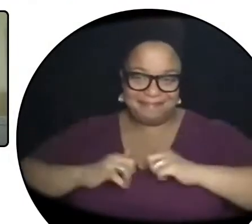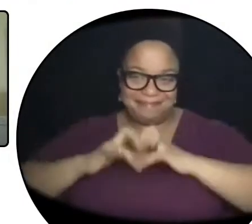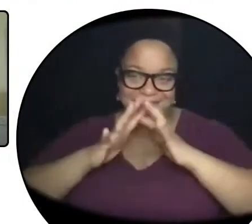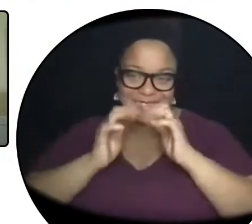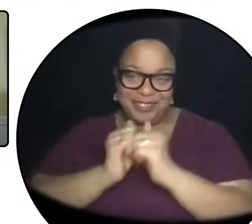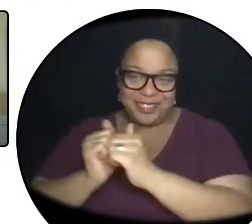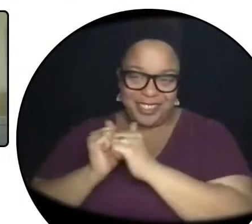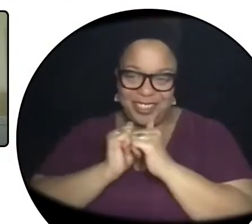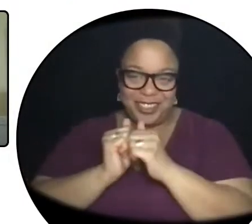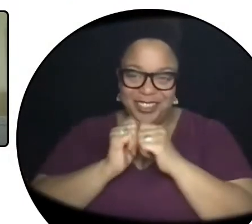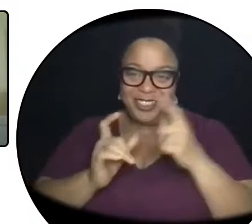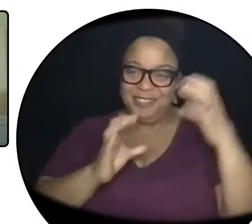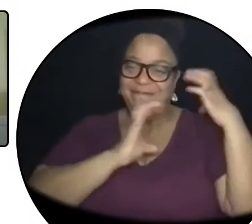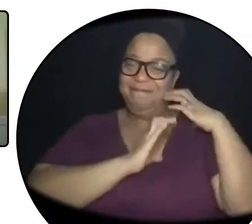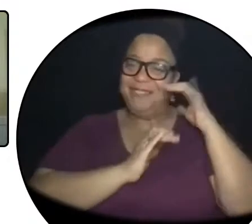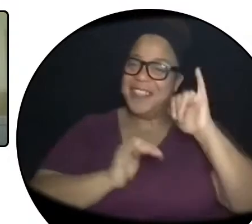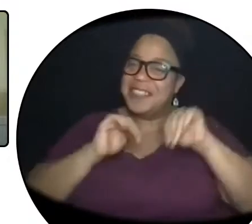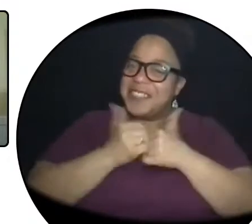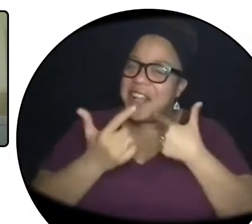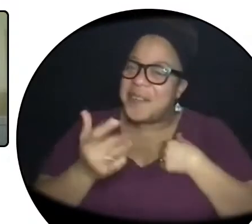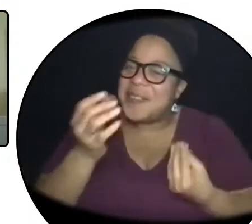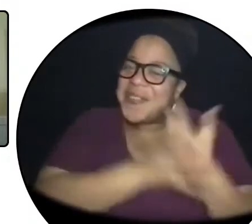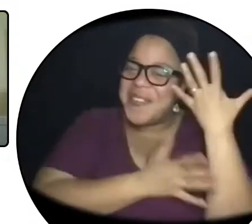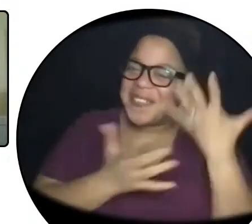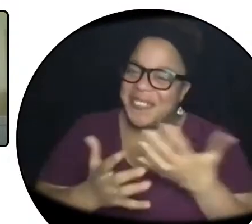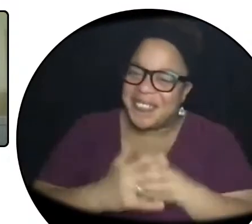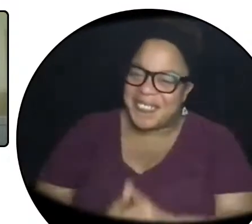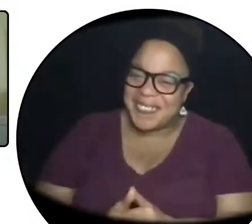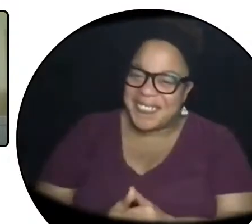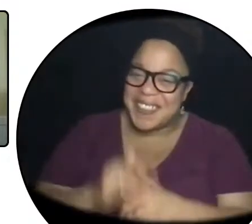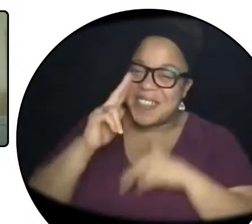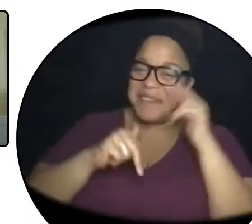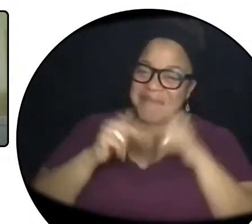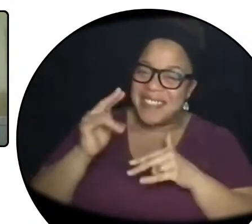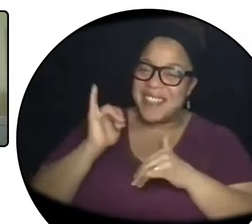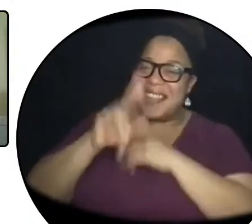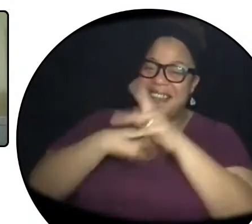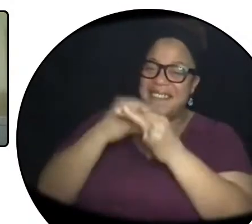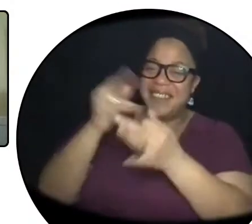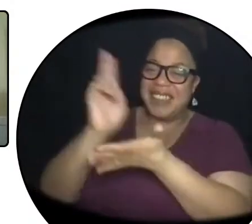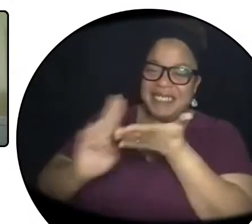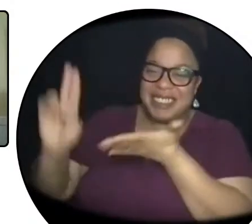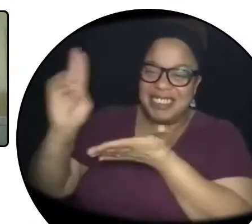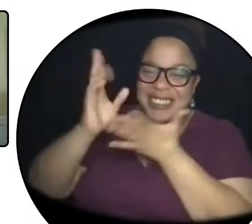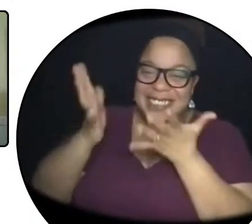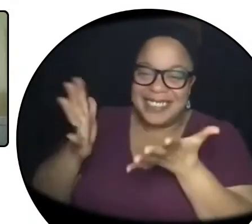And then I'm coming to Medin, and I have a question for you about storytelling.